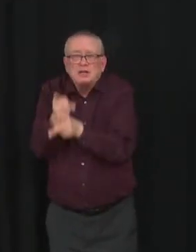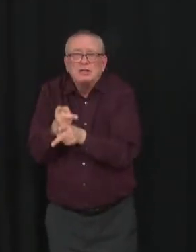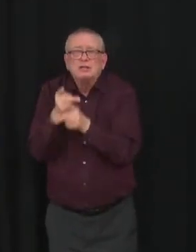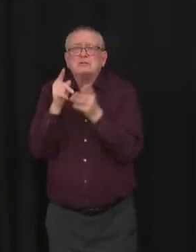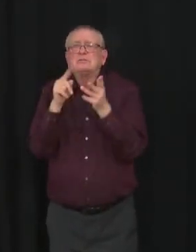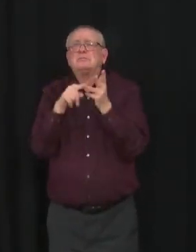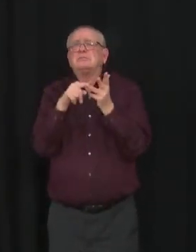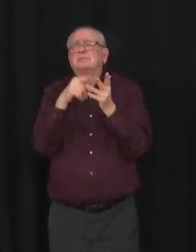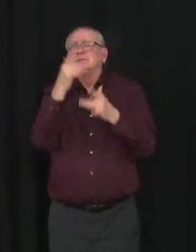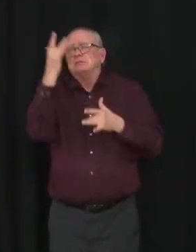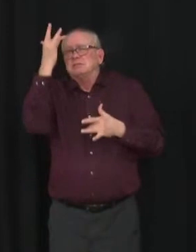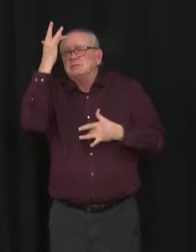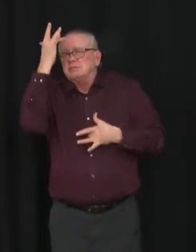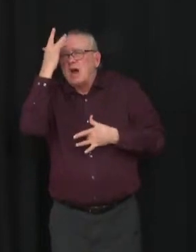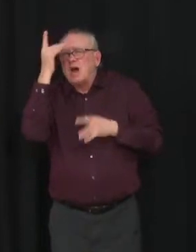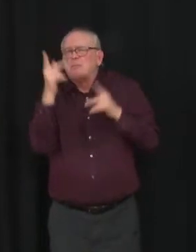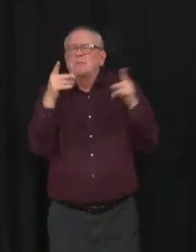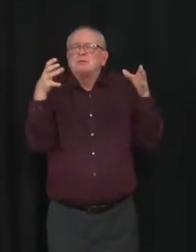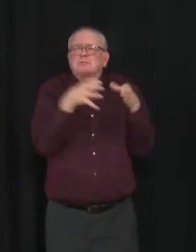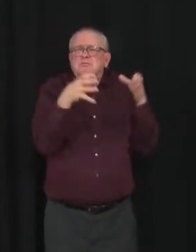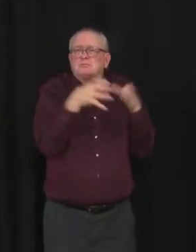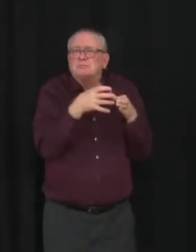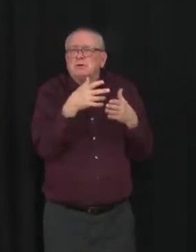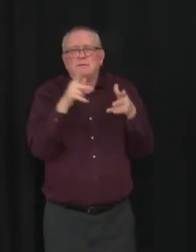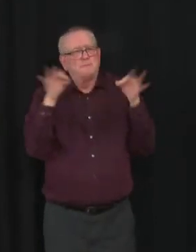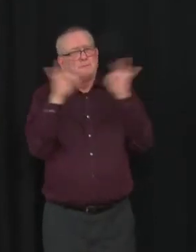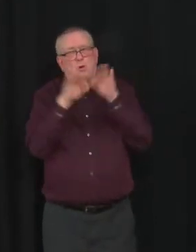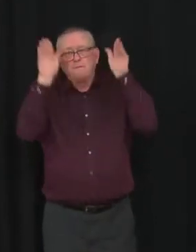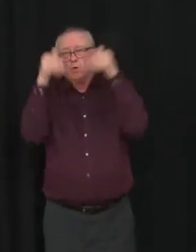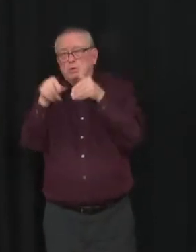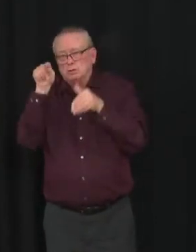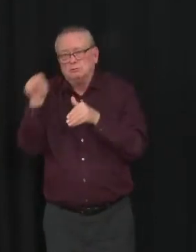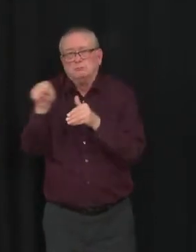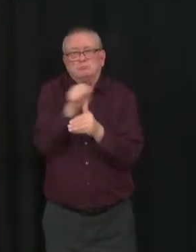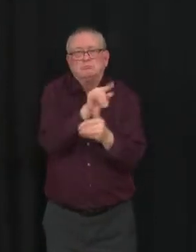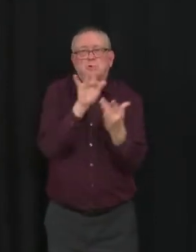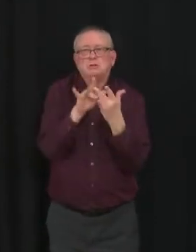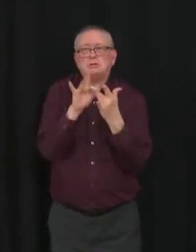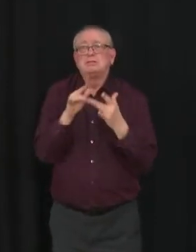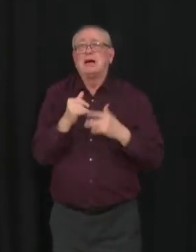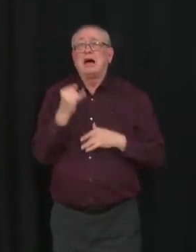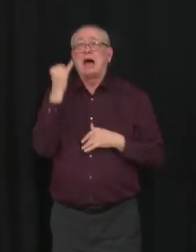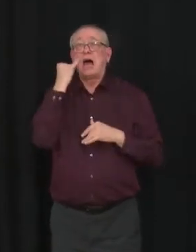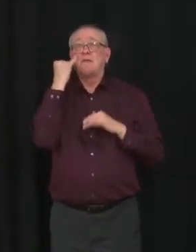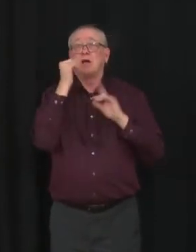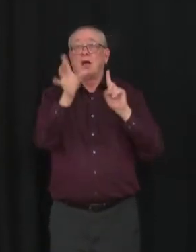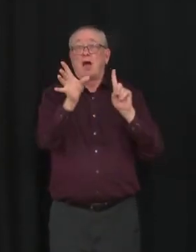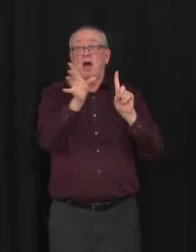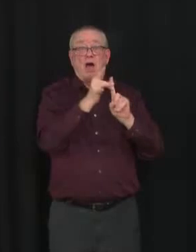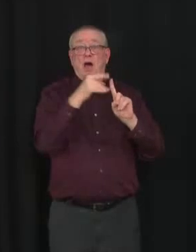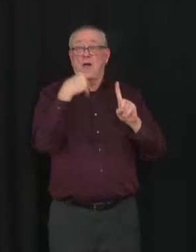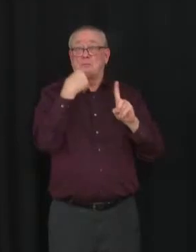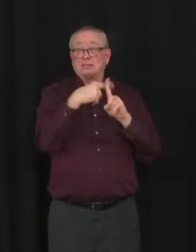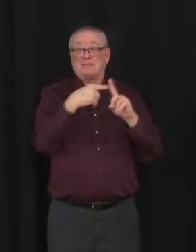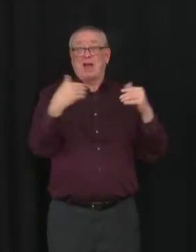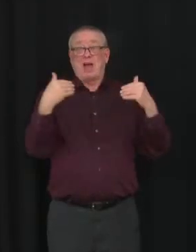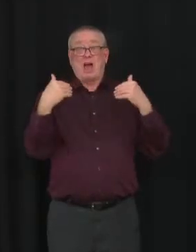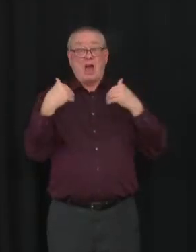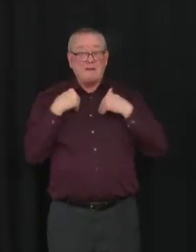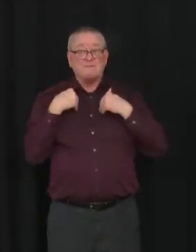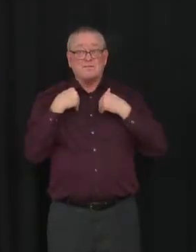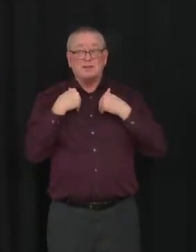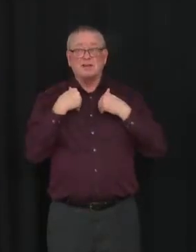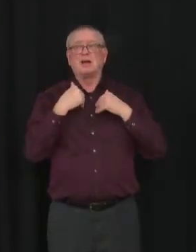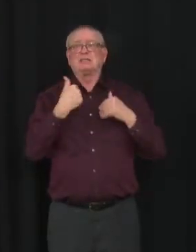other congregate sites have been asked to notify their own contacts. This is something that all provinces with